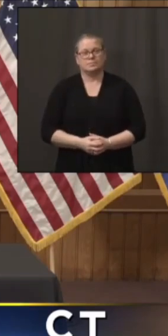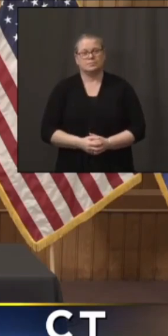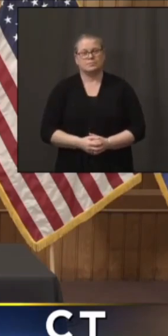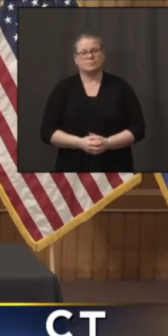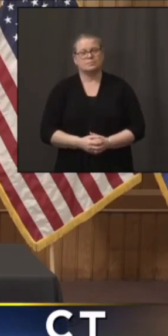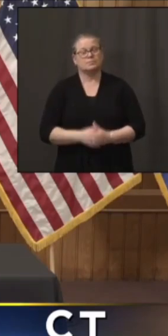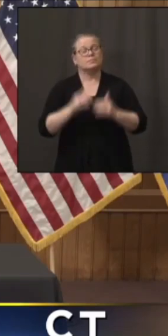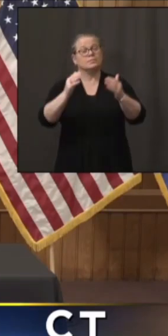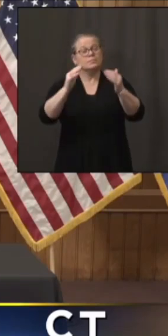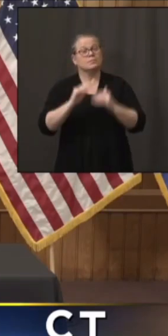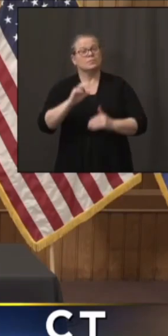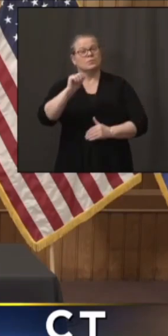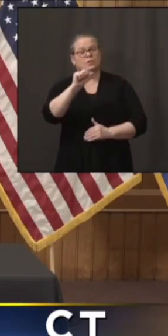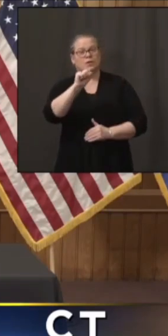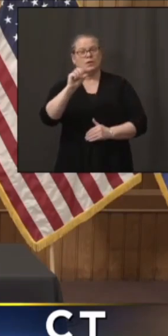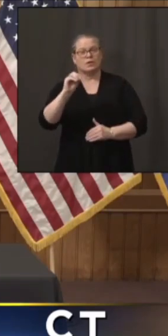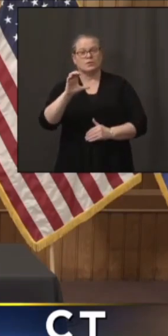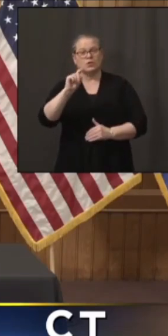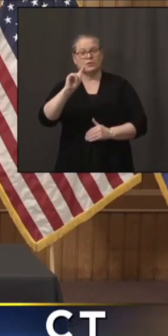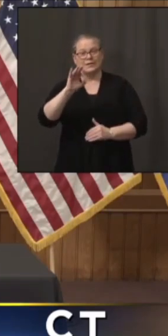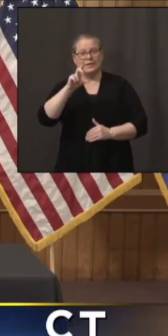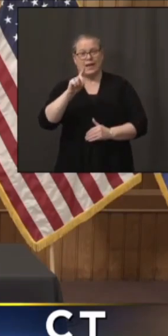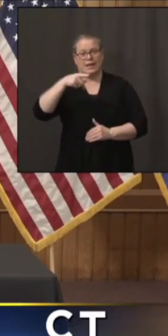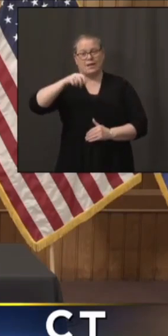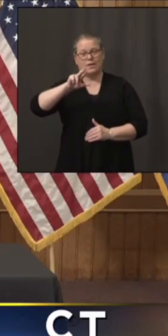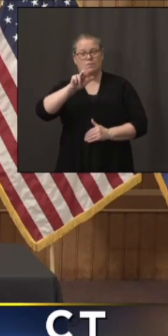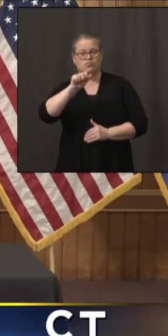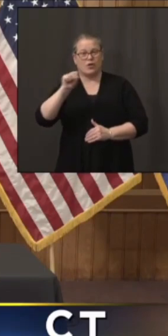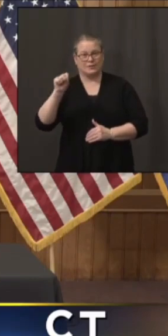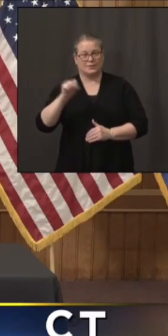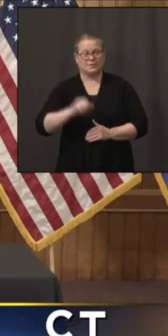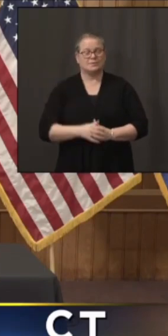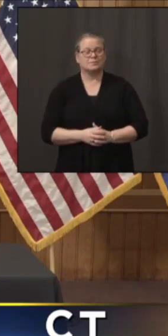The Associated Press. Thank you, Max.